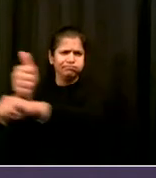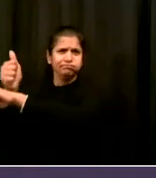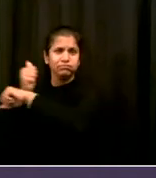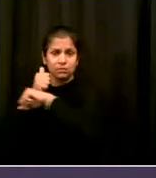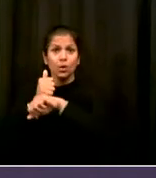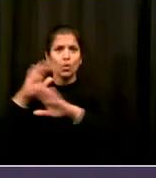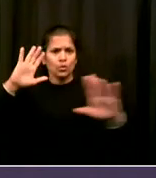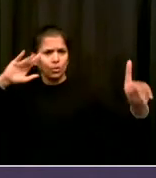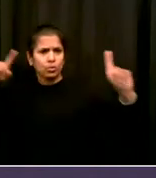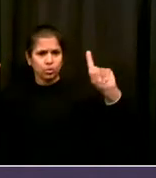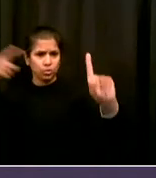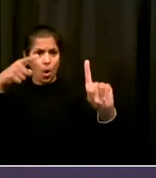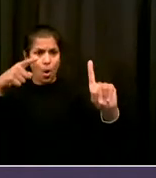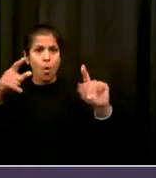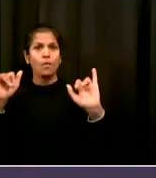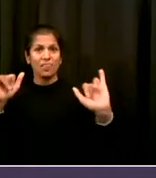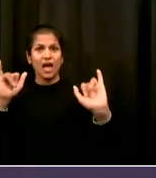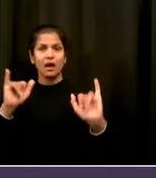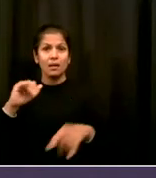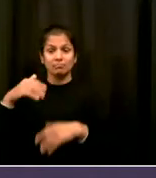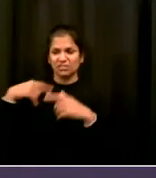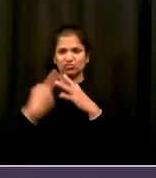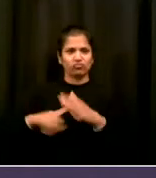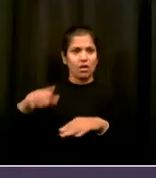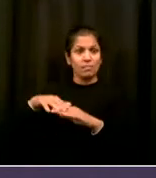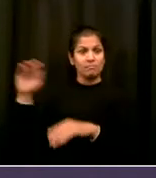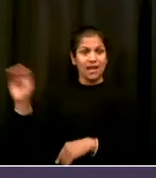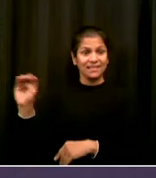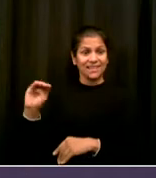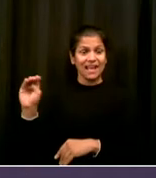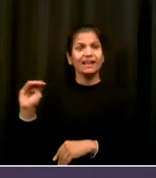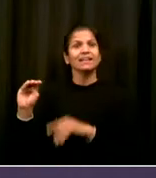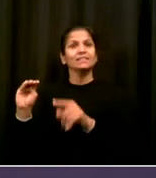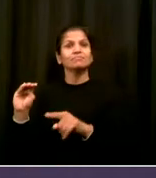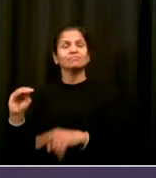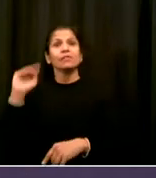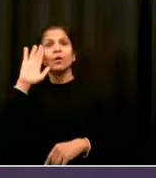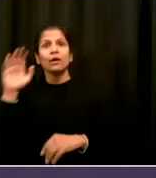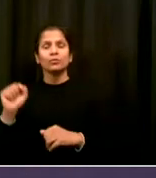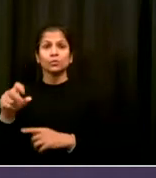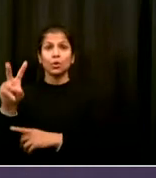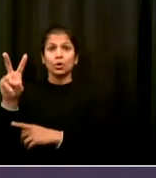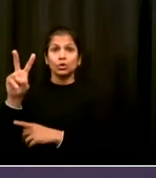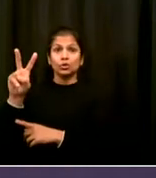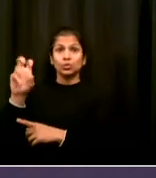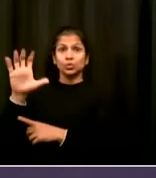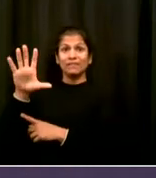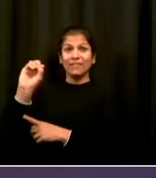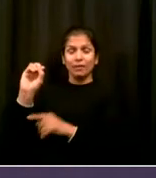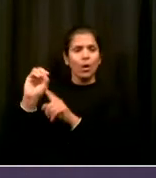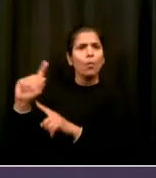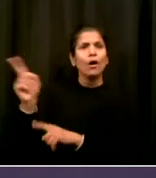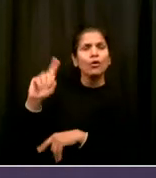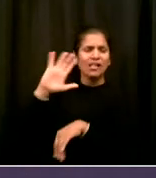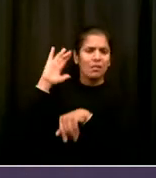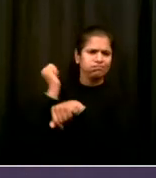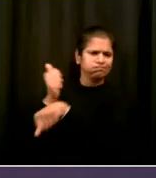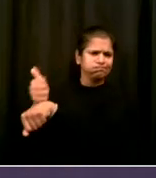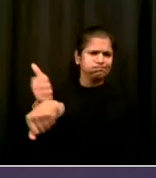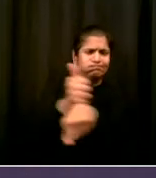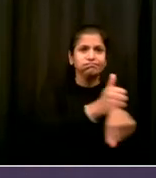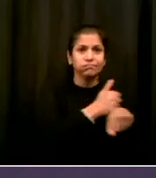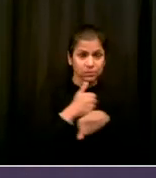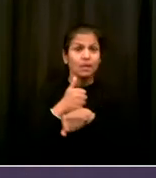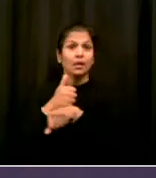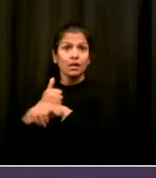250 locations citywide. This is going to be a massive effort. This is going to be part of the largest single vaccination effort